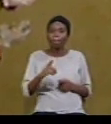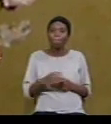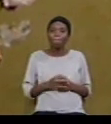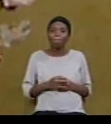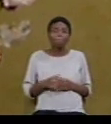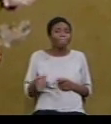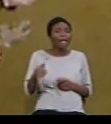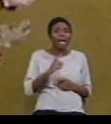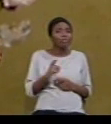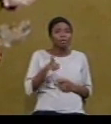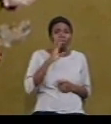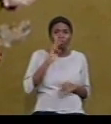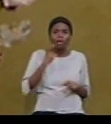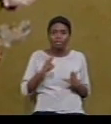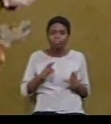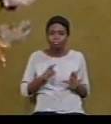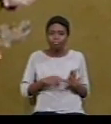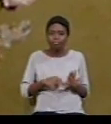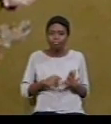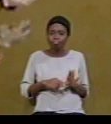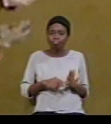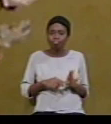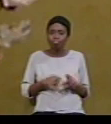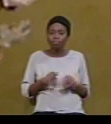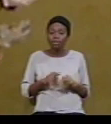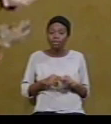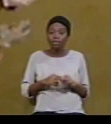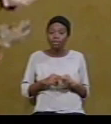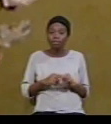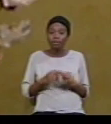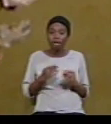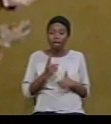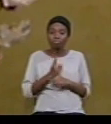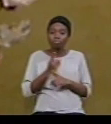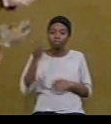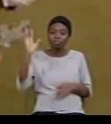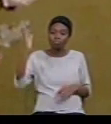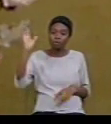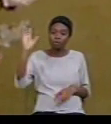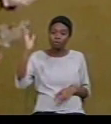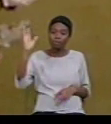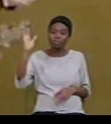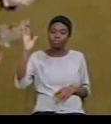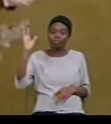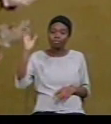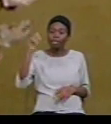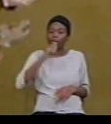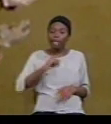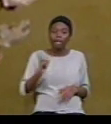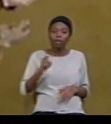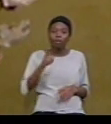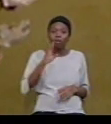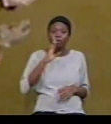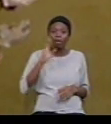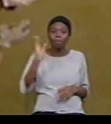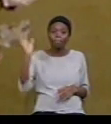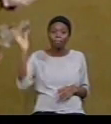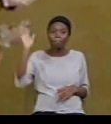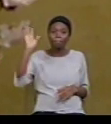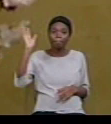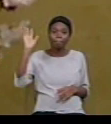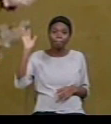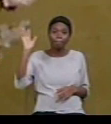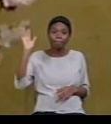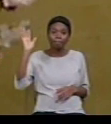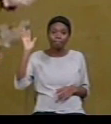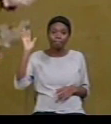wherever you are seated, just signify by raising up your hand. Wherever you are, signify by raising up your